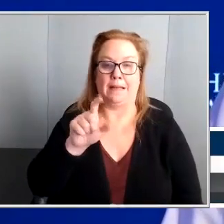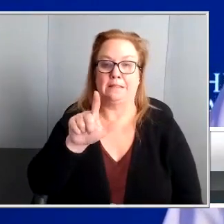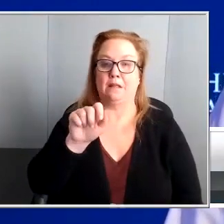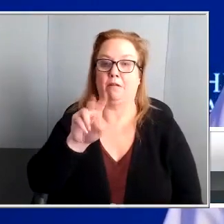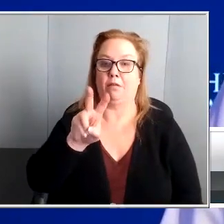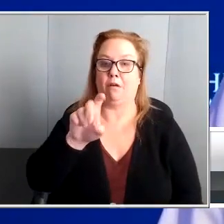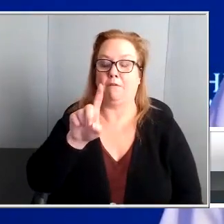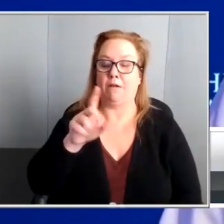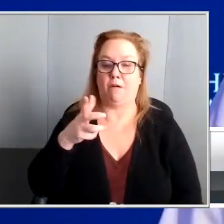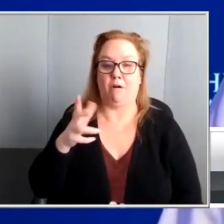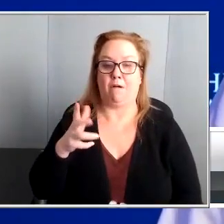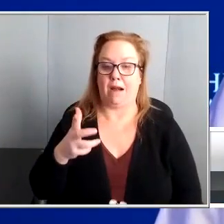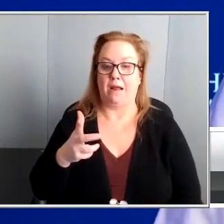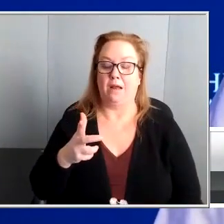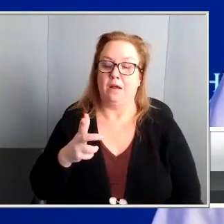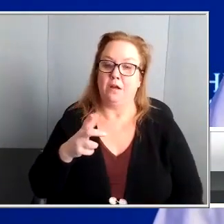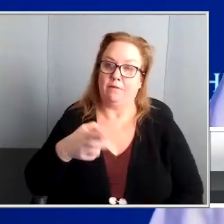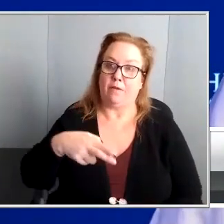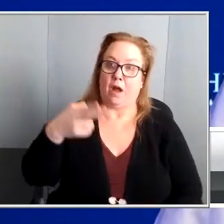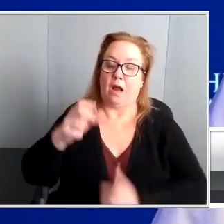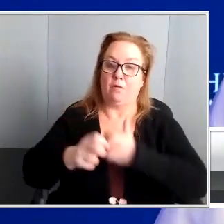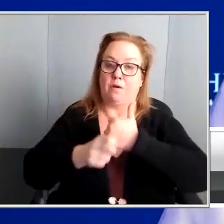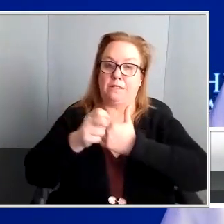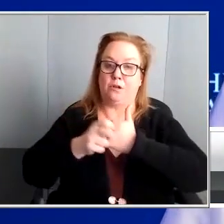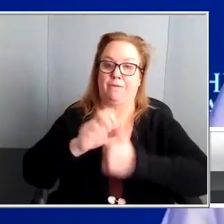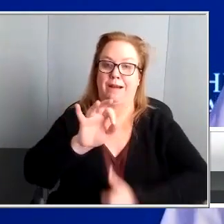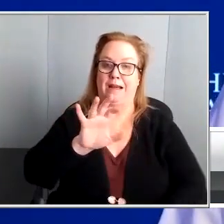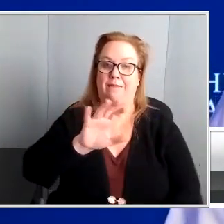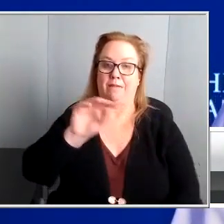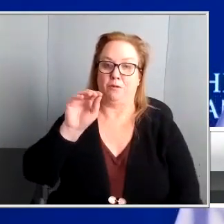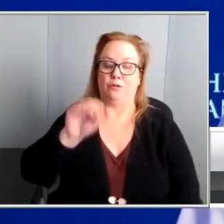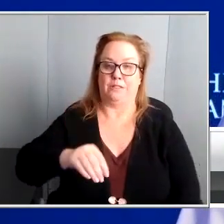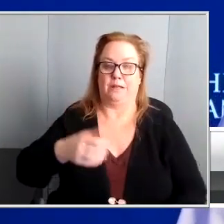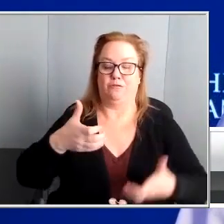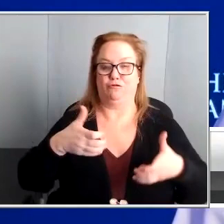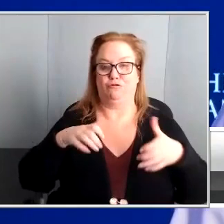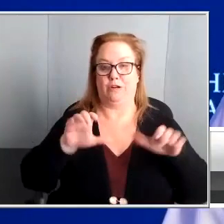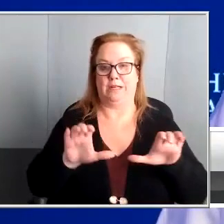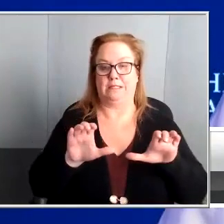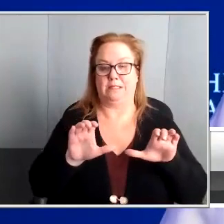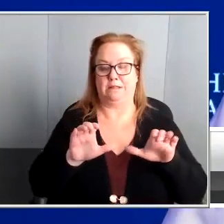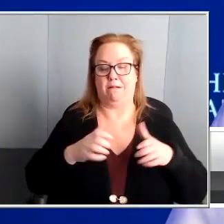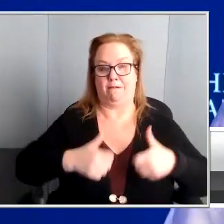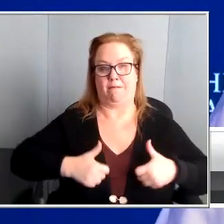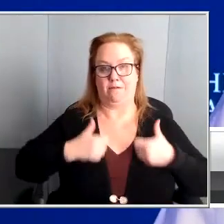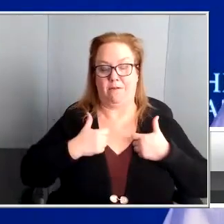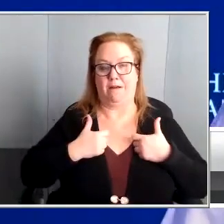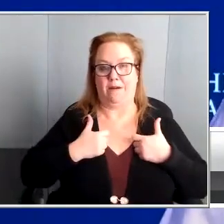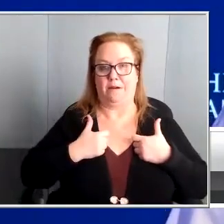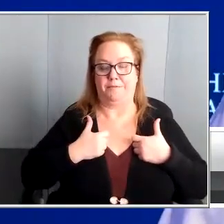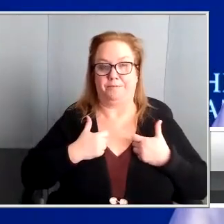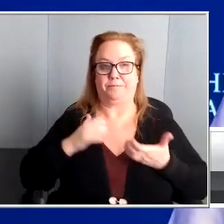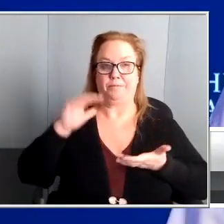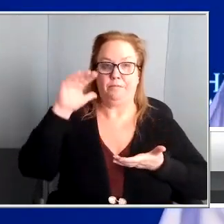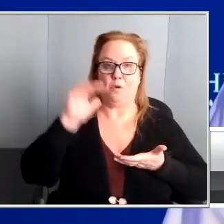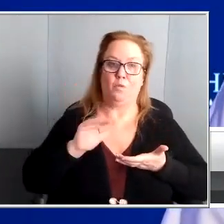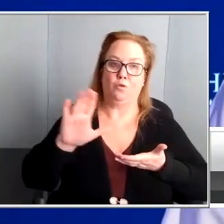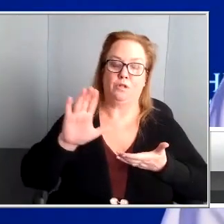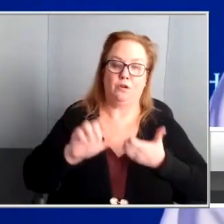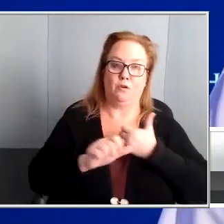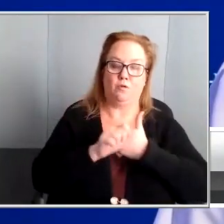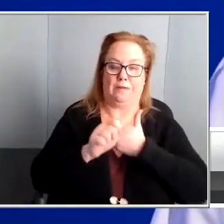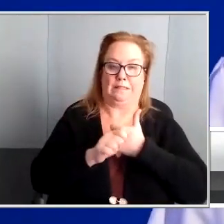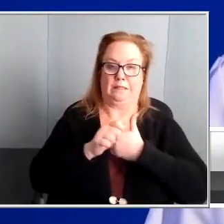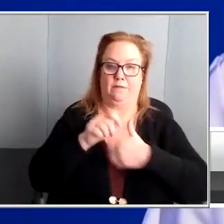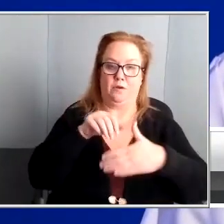those higher risk, you have a 95% or more chance of living, of reducing your risk of going to the